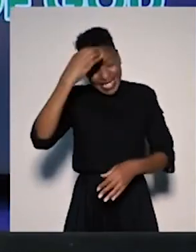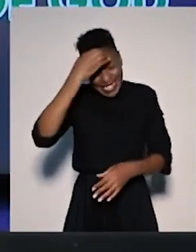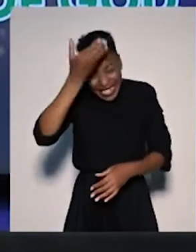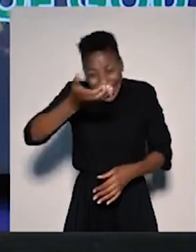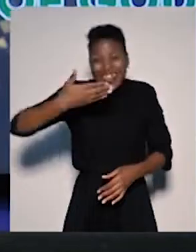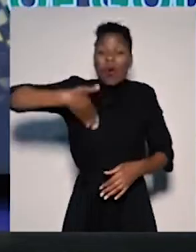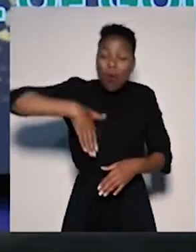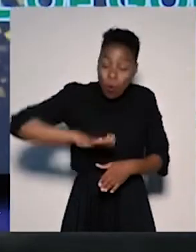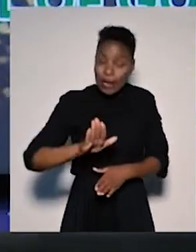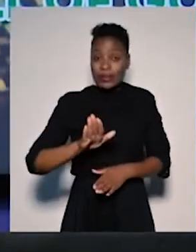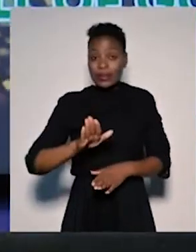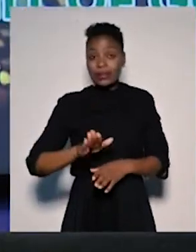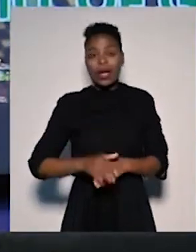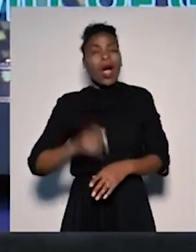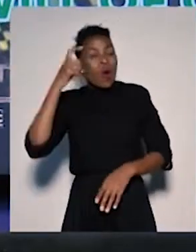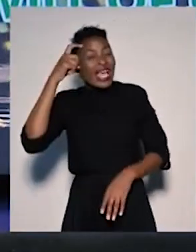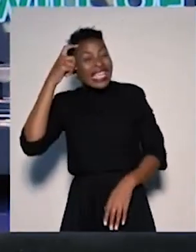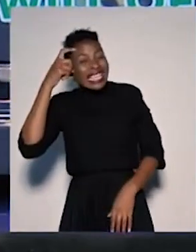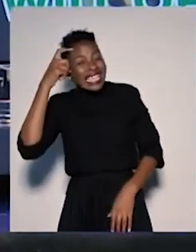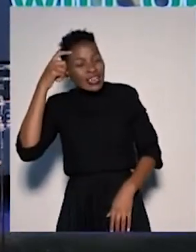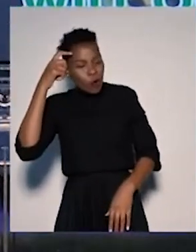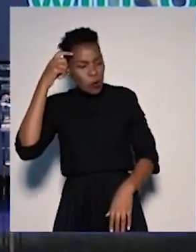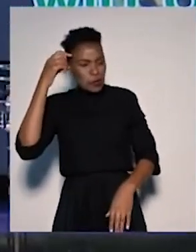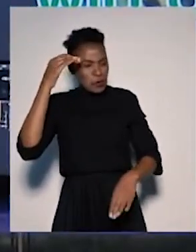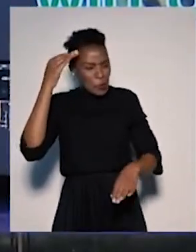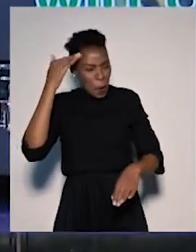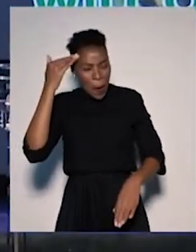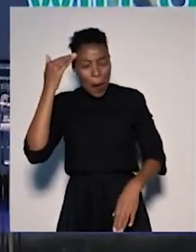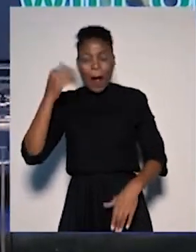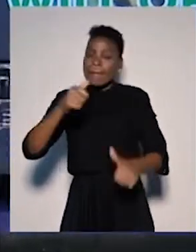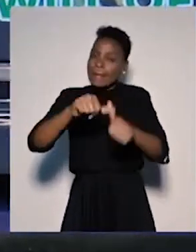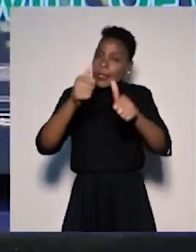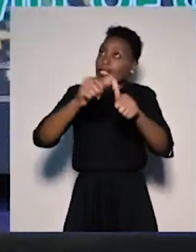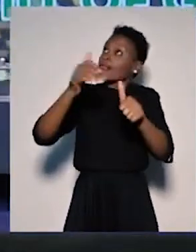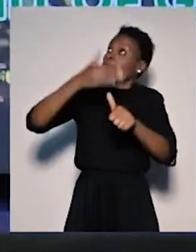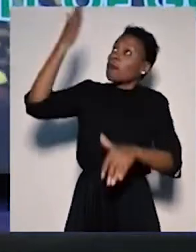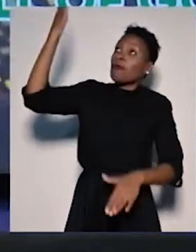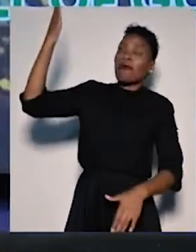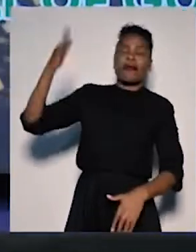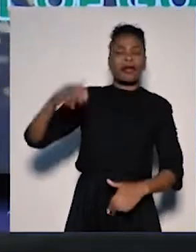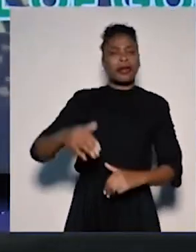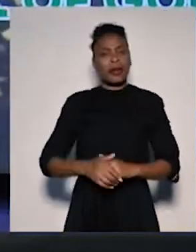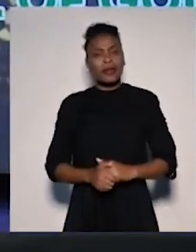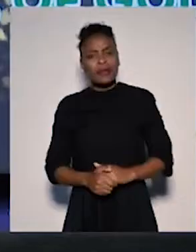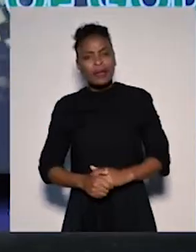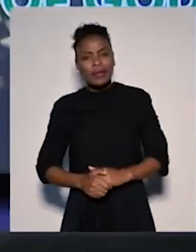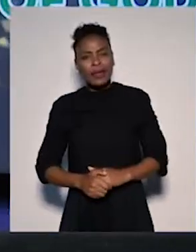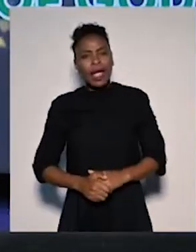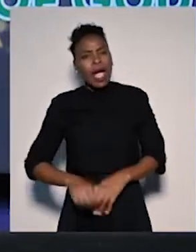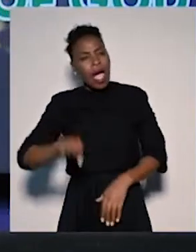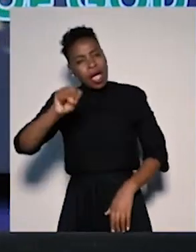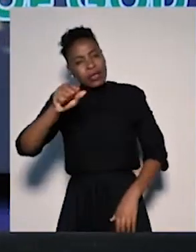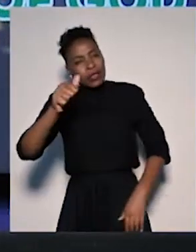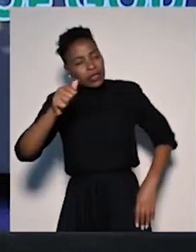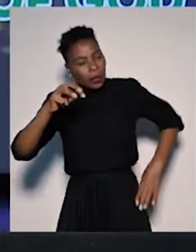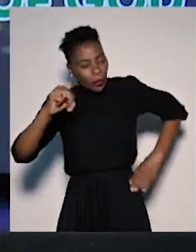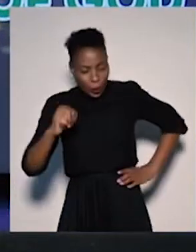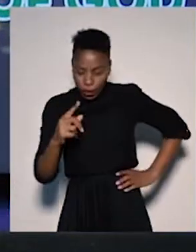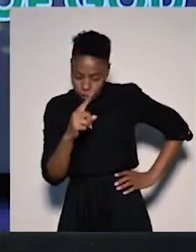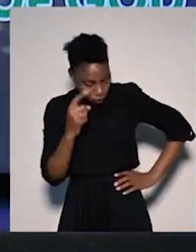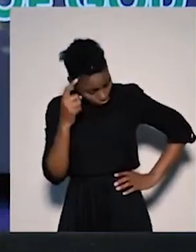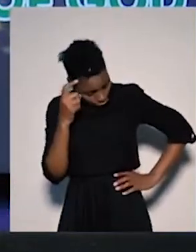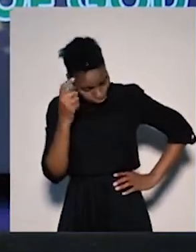And you know, sometimes we think we know better than God. Yeah. So Samuel was displeased with their request, verse